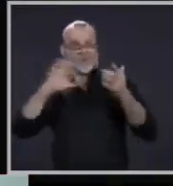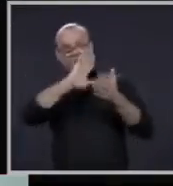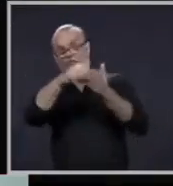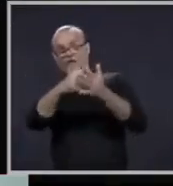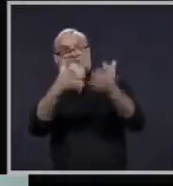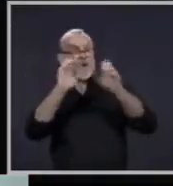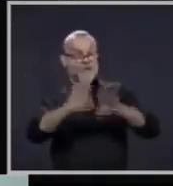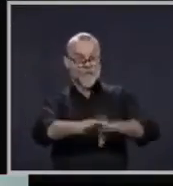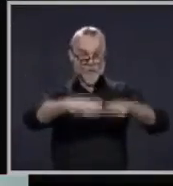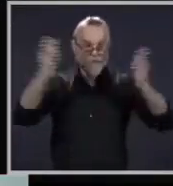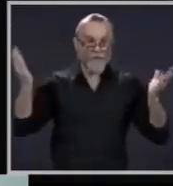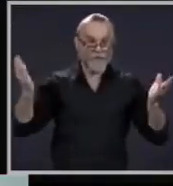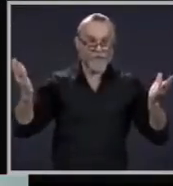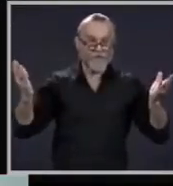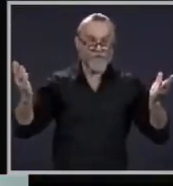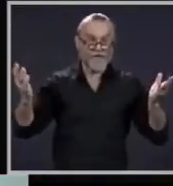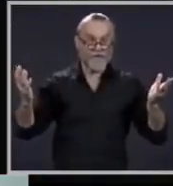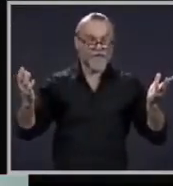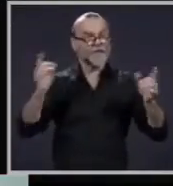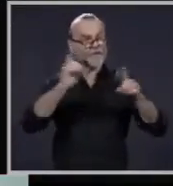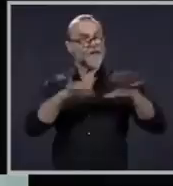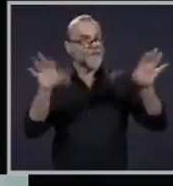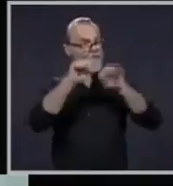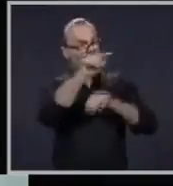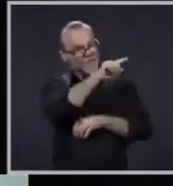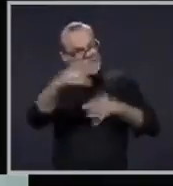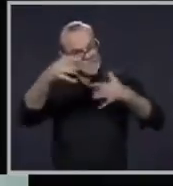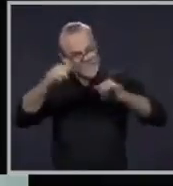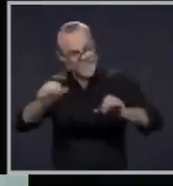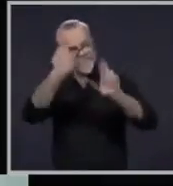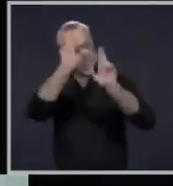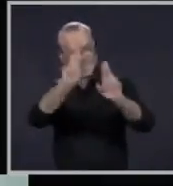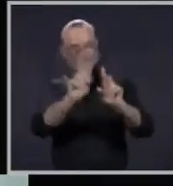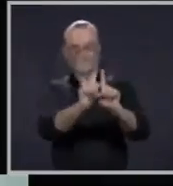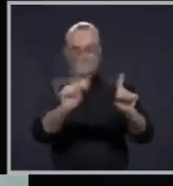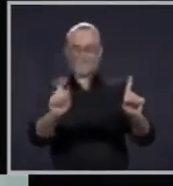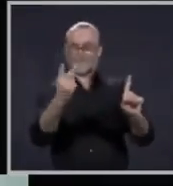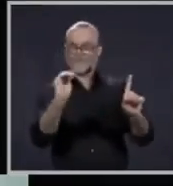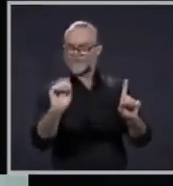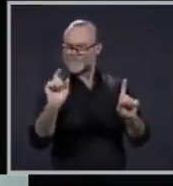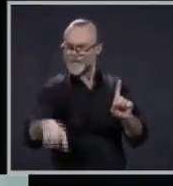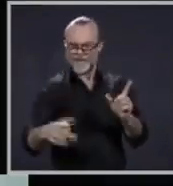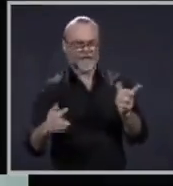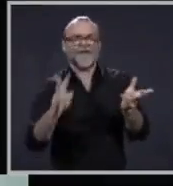this application. Of course, it's important to protect personal data.